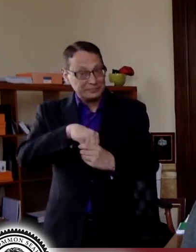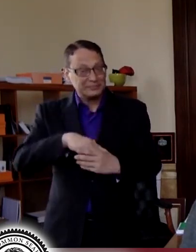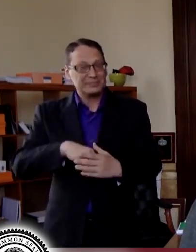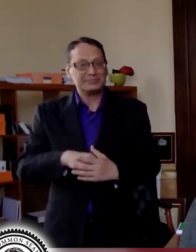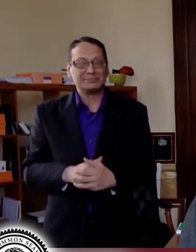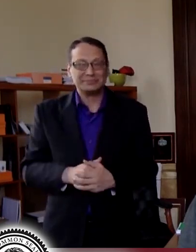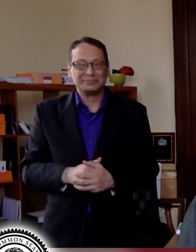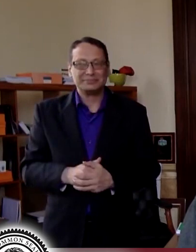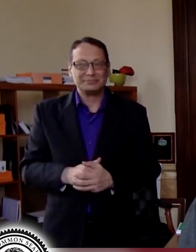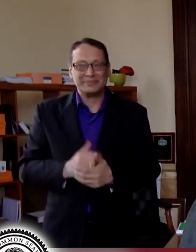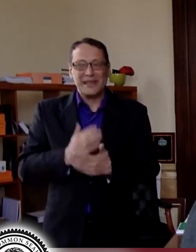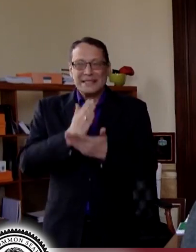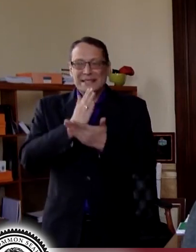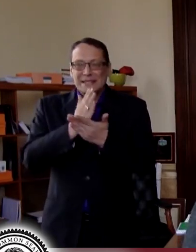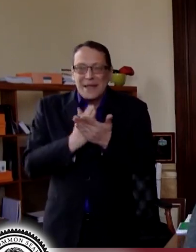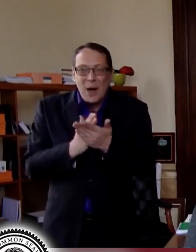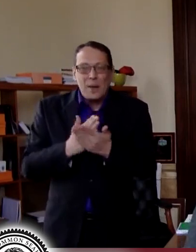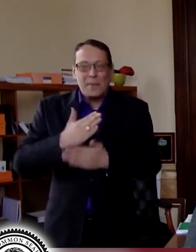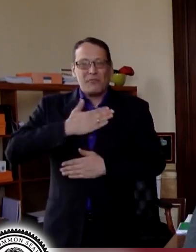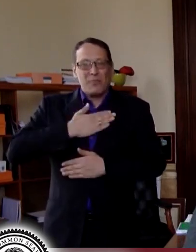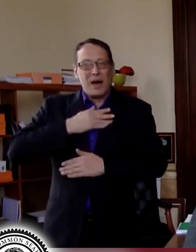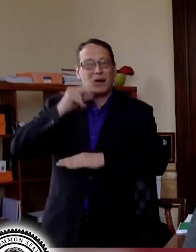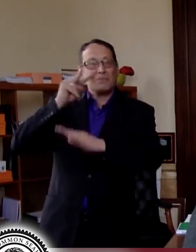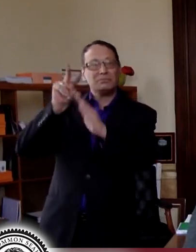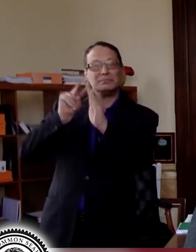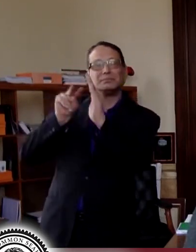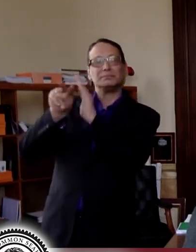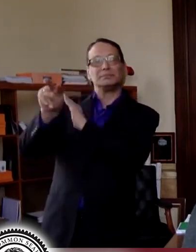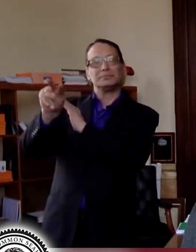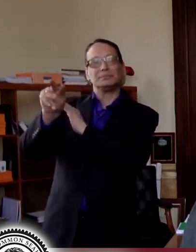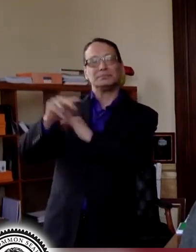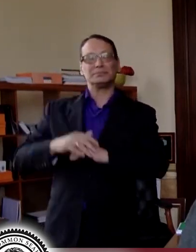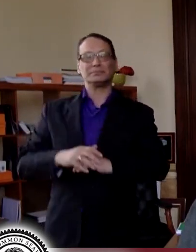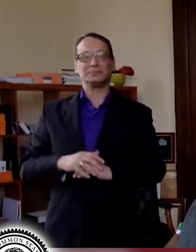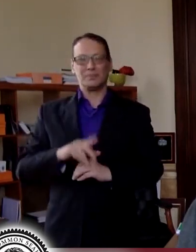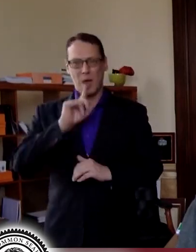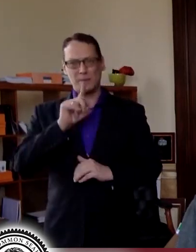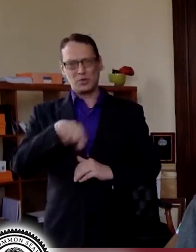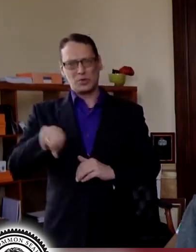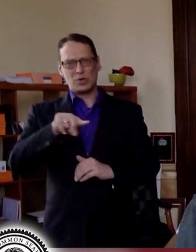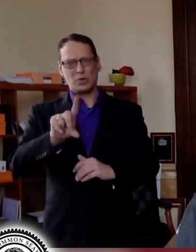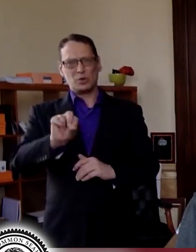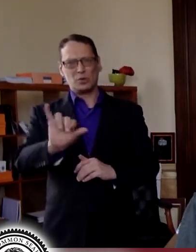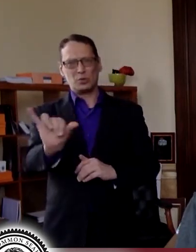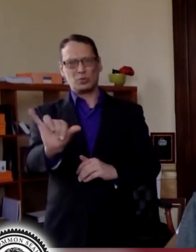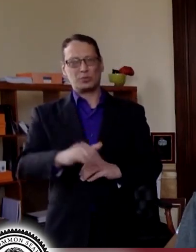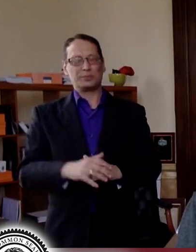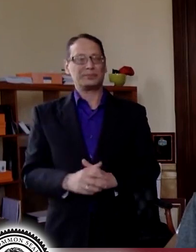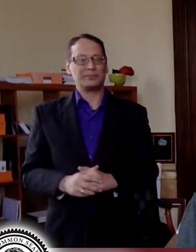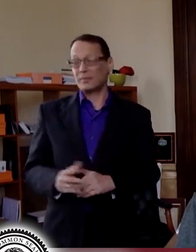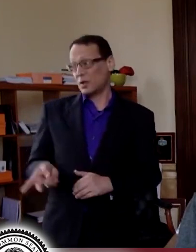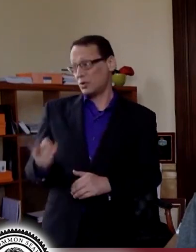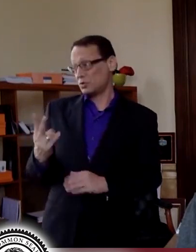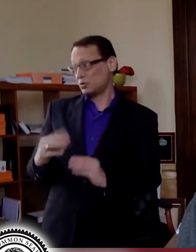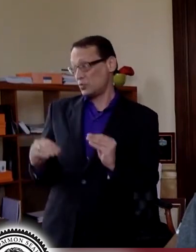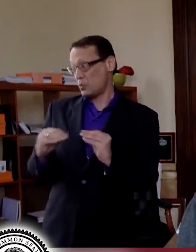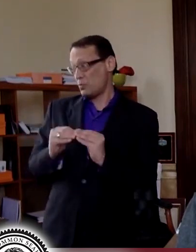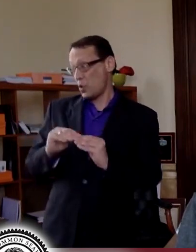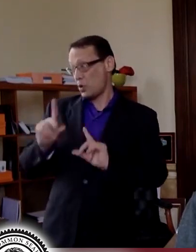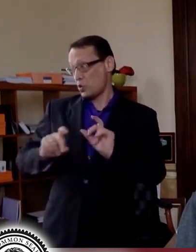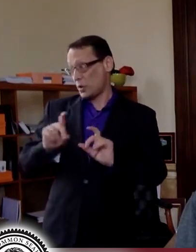And so those are just some of the things that I foresee. And I'm sure you see those things as well. Okay, 2 more questions. I